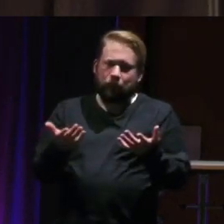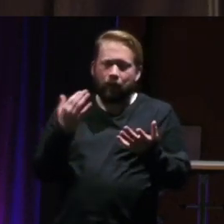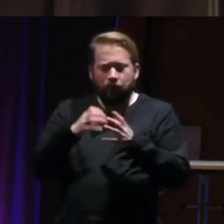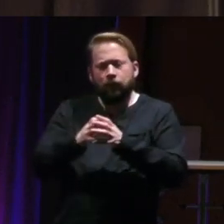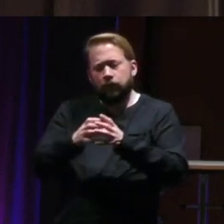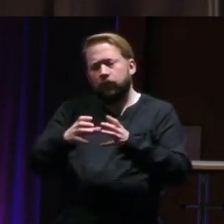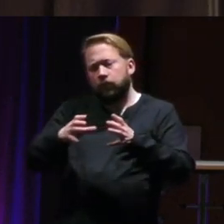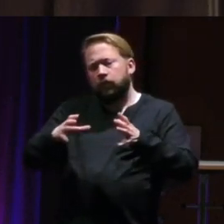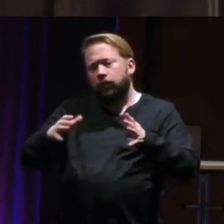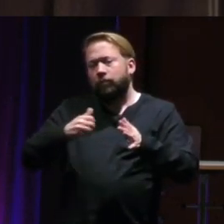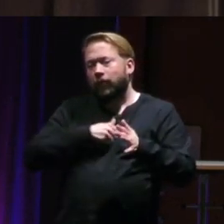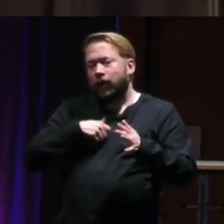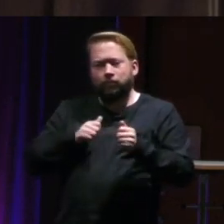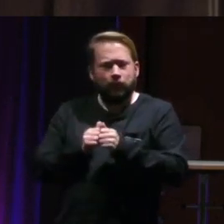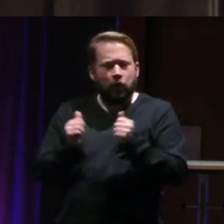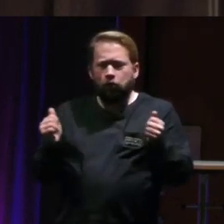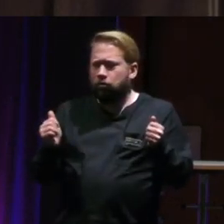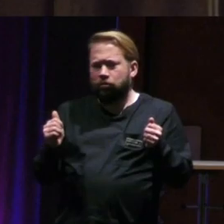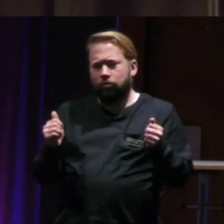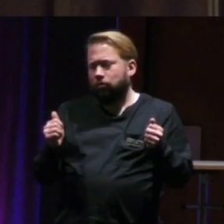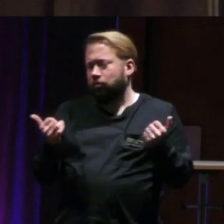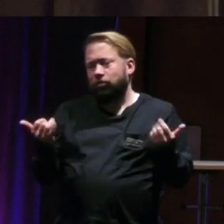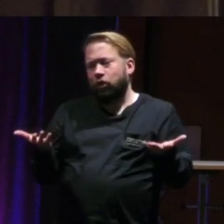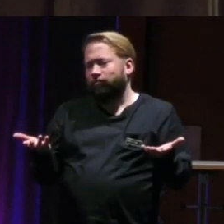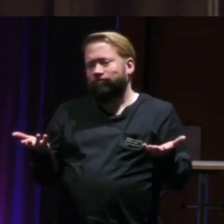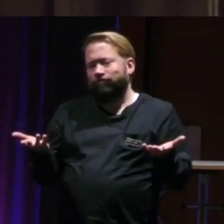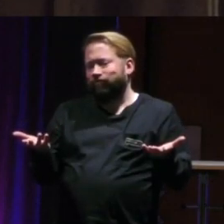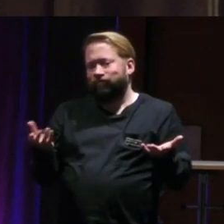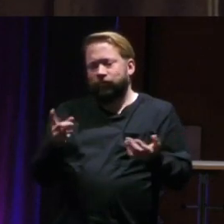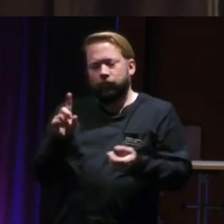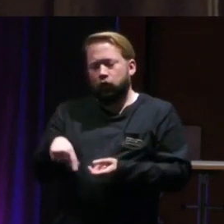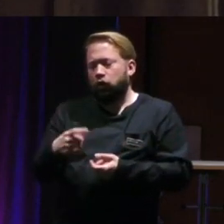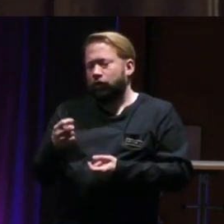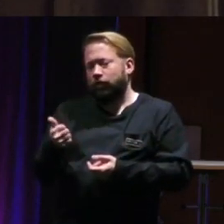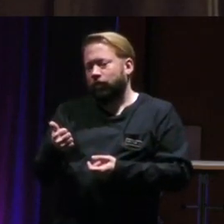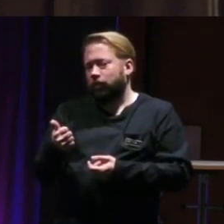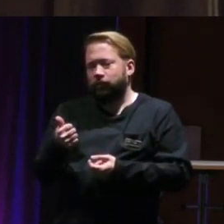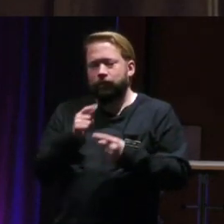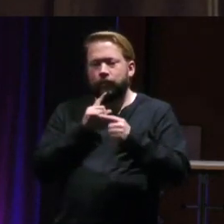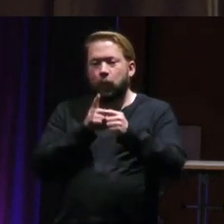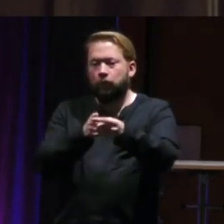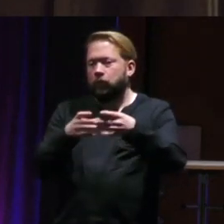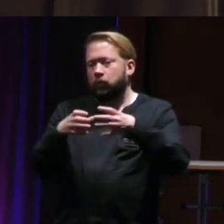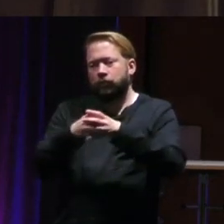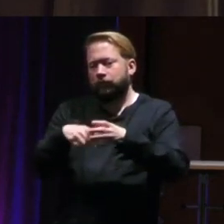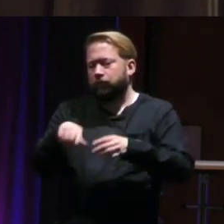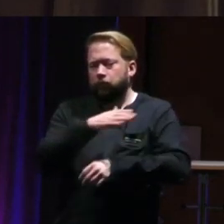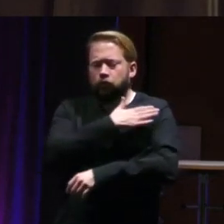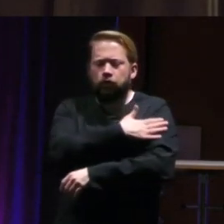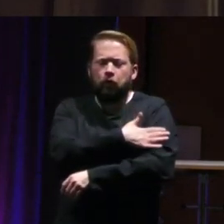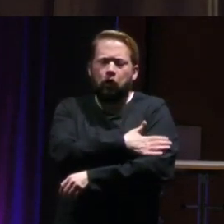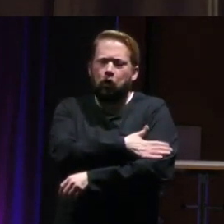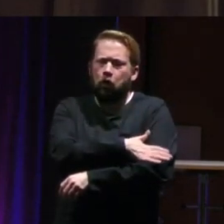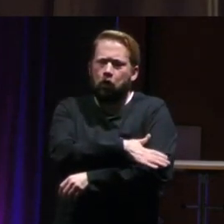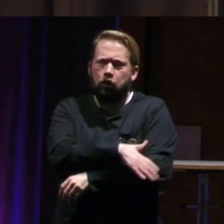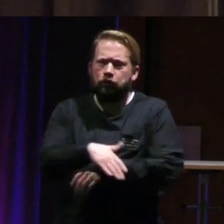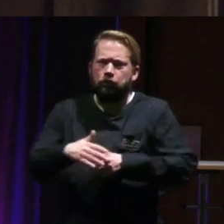powerful. But now it's not the strongest point for the opposition as a whole. No. In